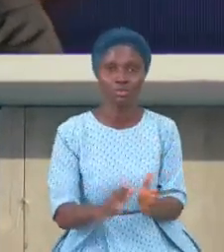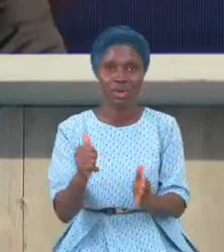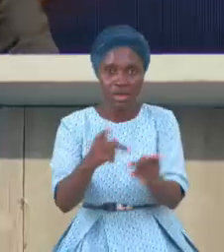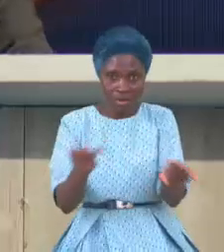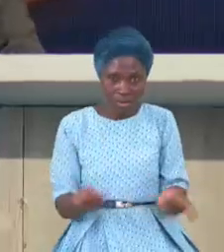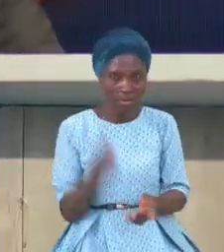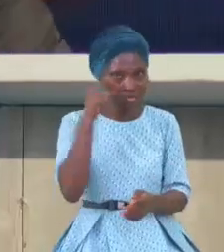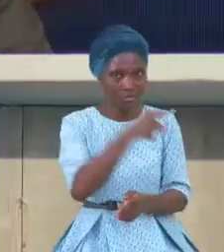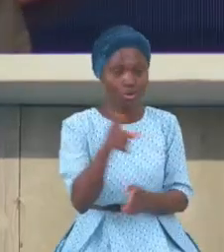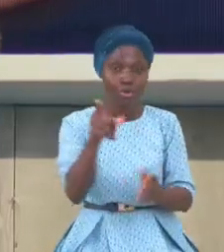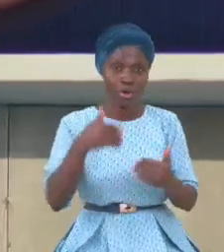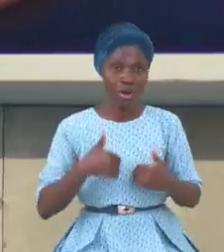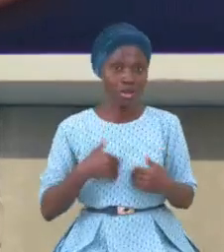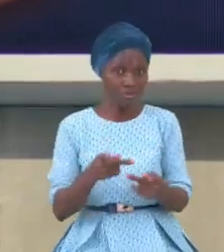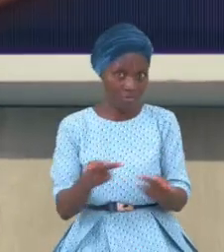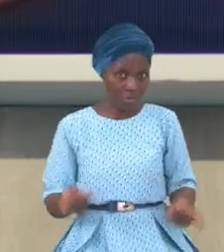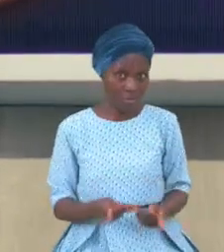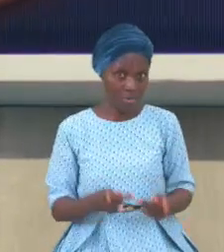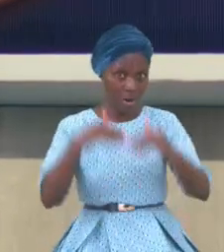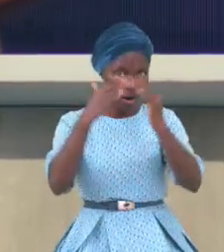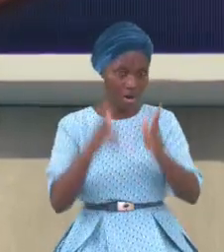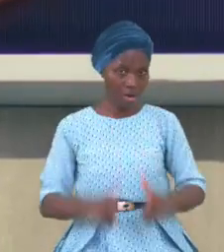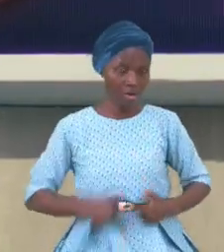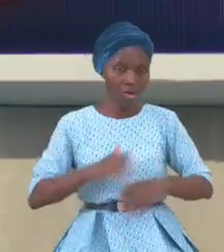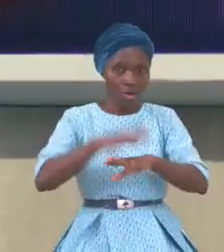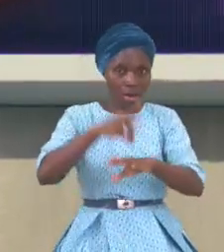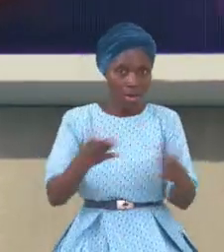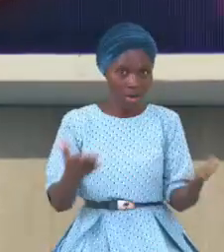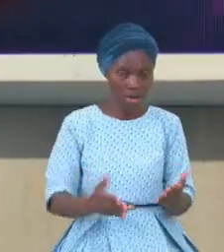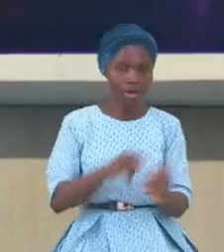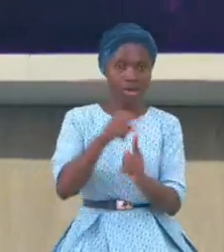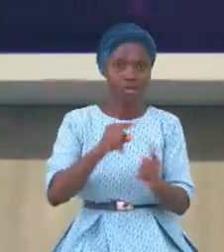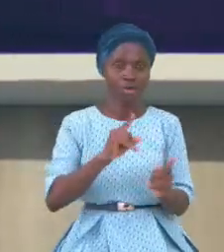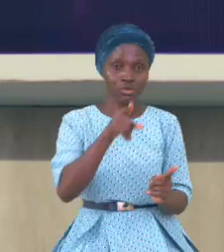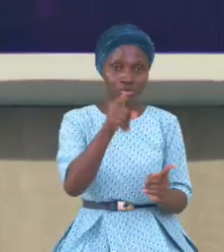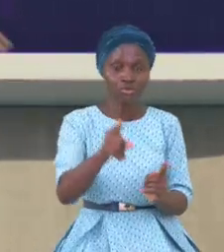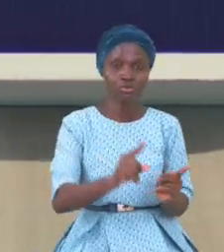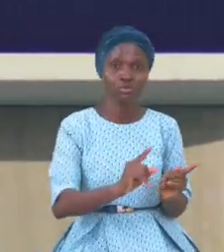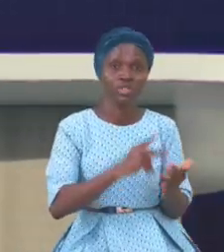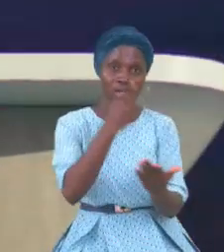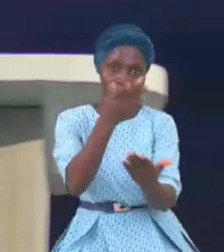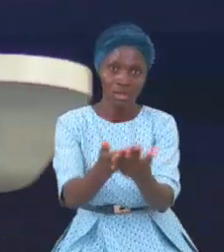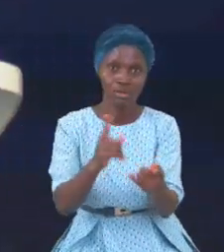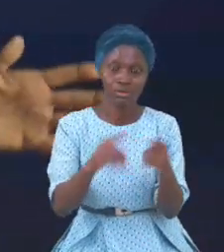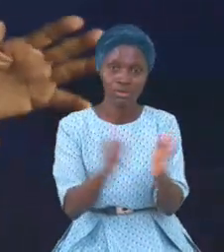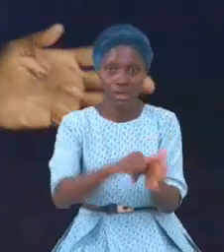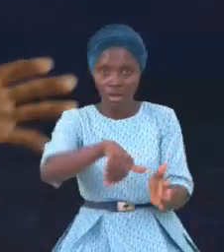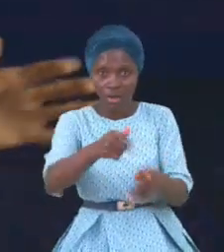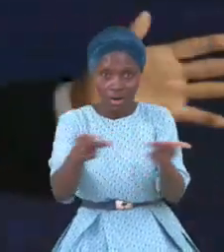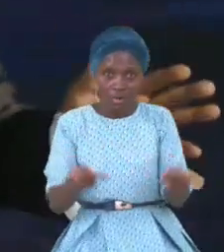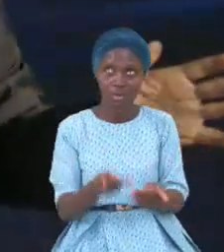earth. And when you get over there, there's another place you are living. Is higher, is greater, is brighter,